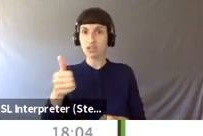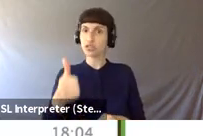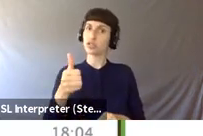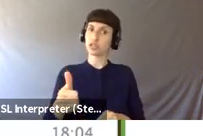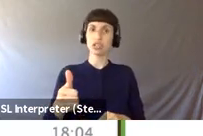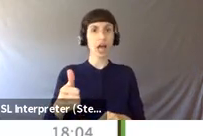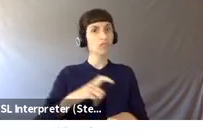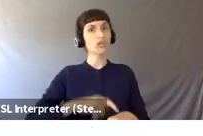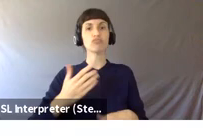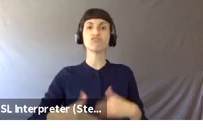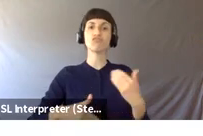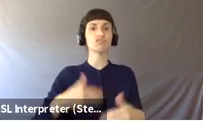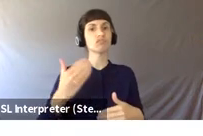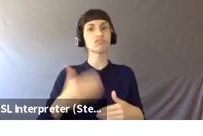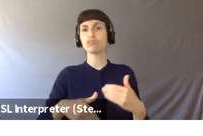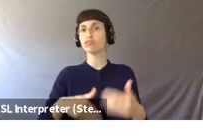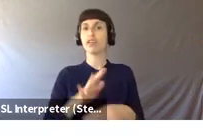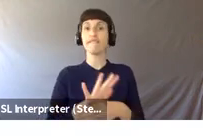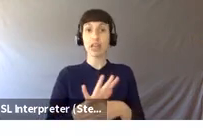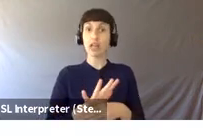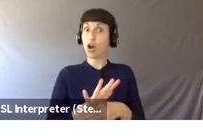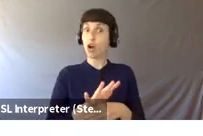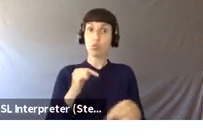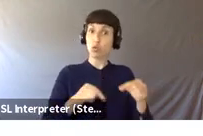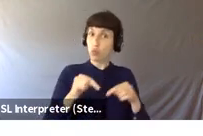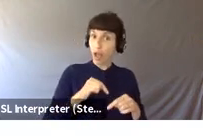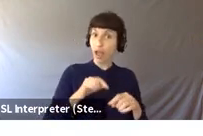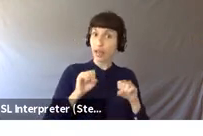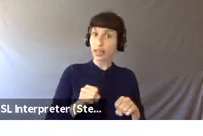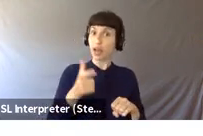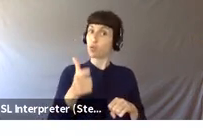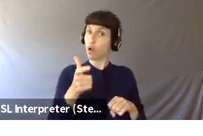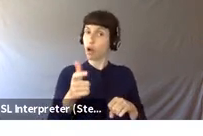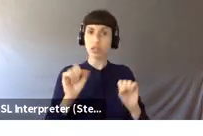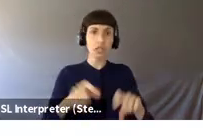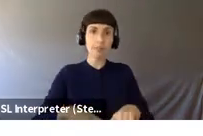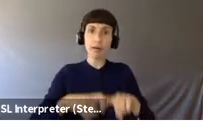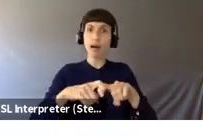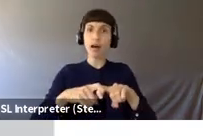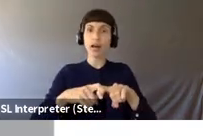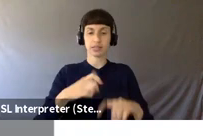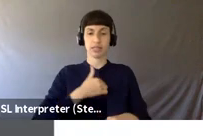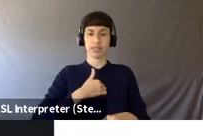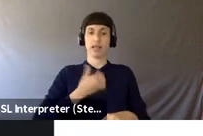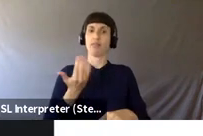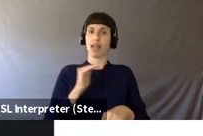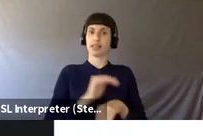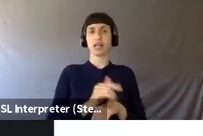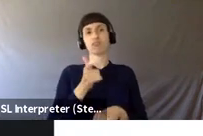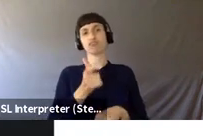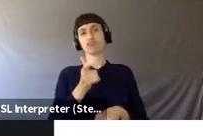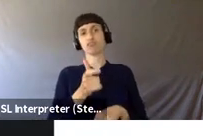on the video, watch it again. I watched some of those last night. I was looking through them, and I liked it. I was able to go at my own pace. You can get an